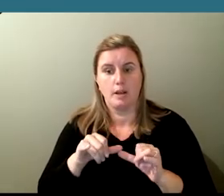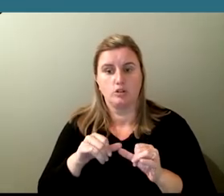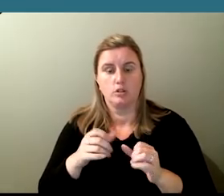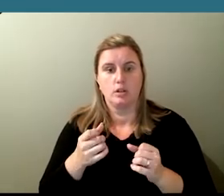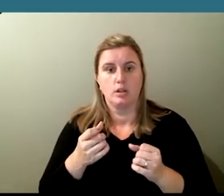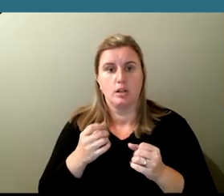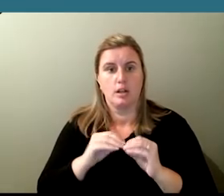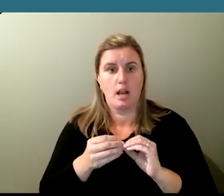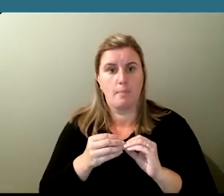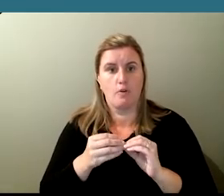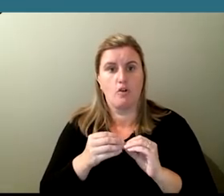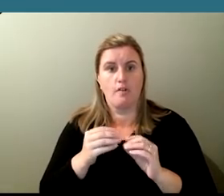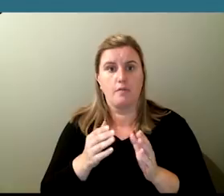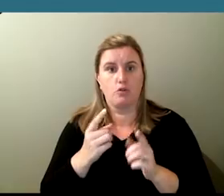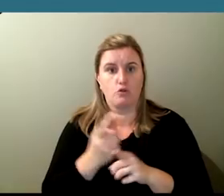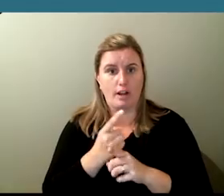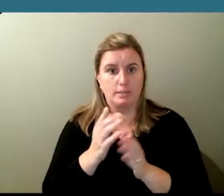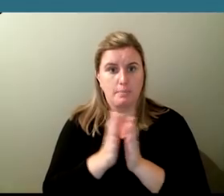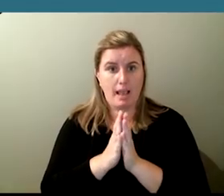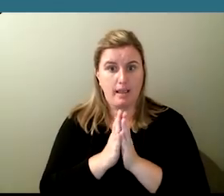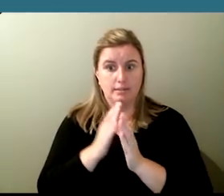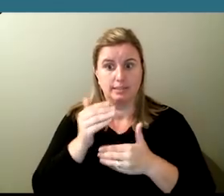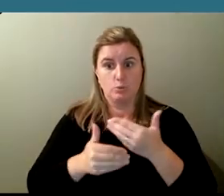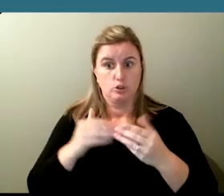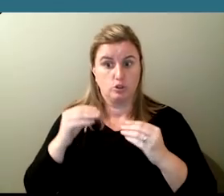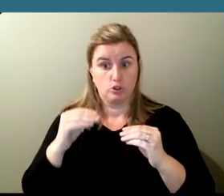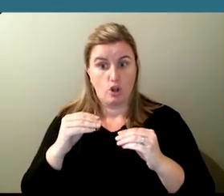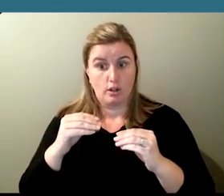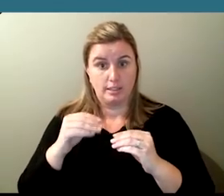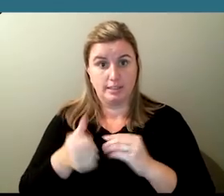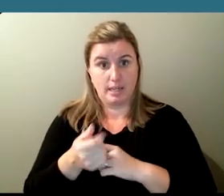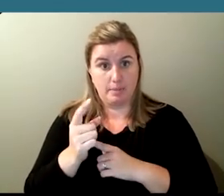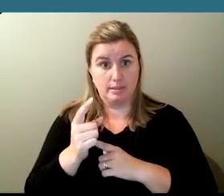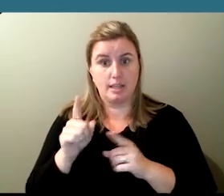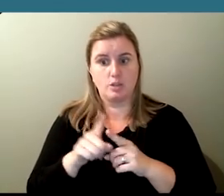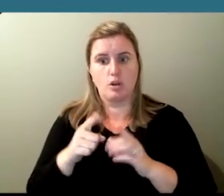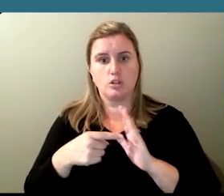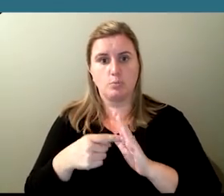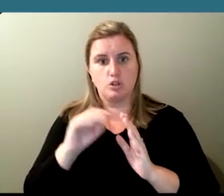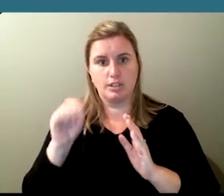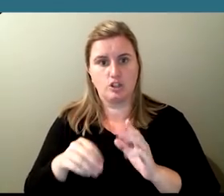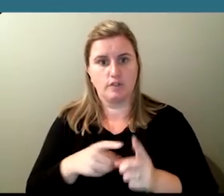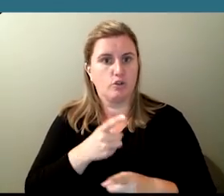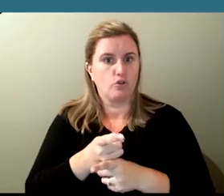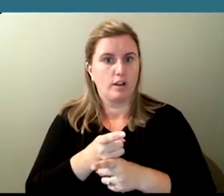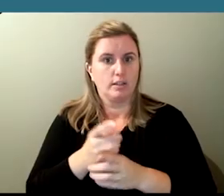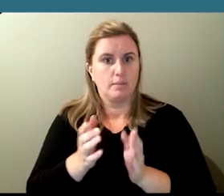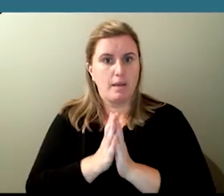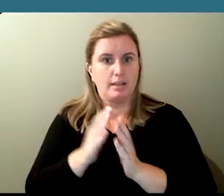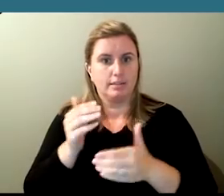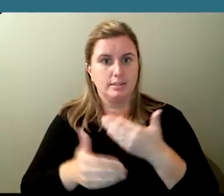MAN sequences taught in 10 minutes, as well as the percentage of correct MAN steps